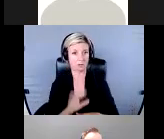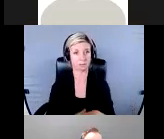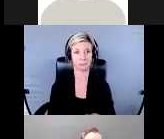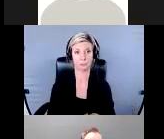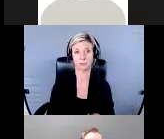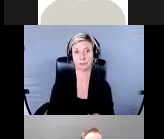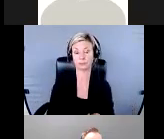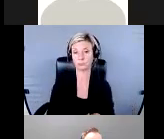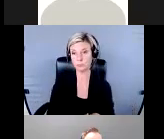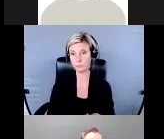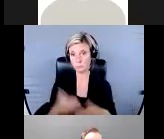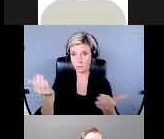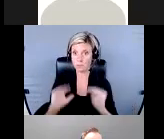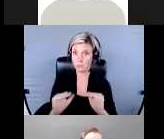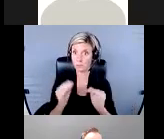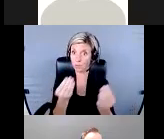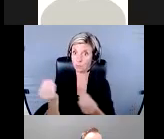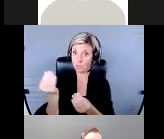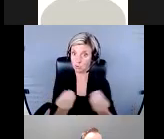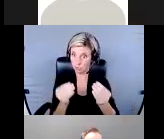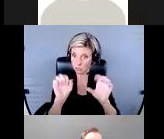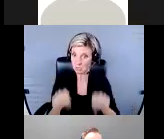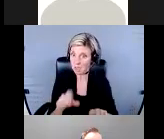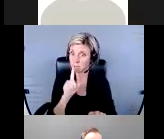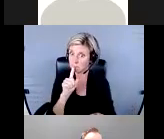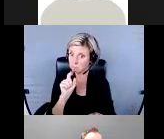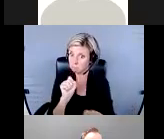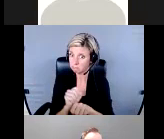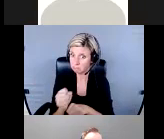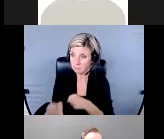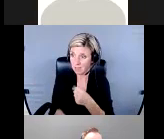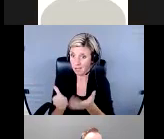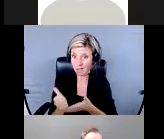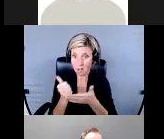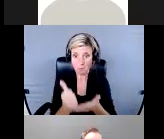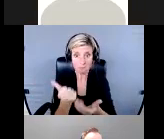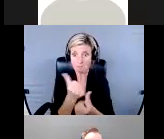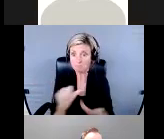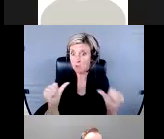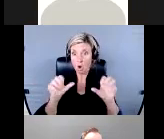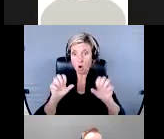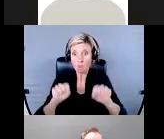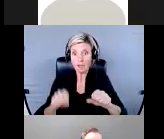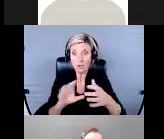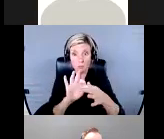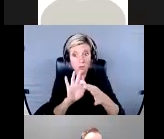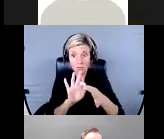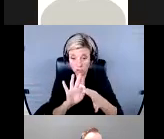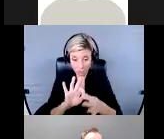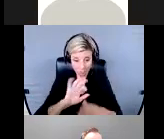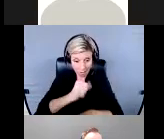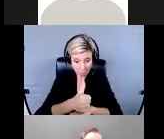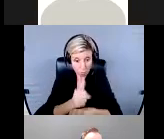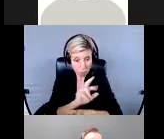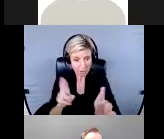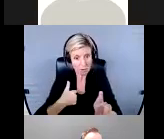Mediation can like revitalize existing relationships. So one example of that, just quickly, is a mediation that